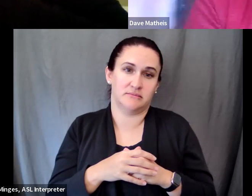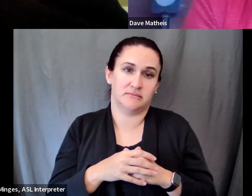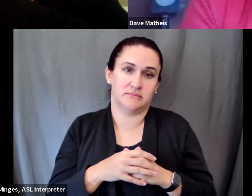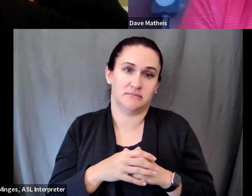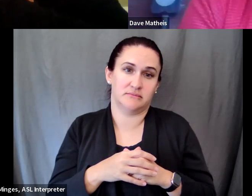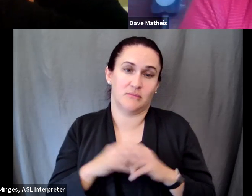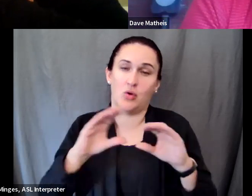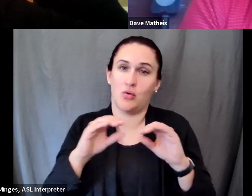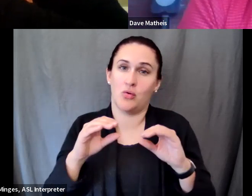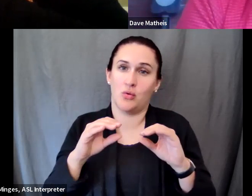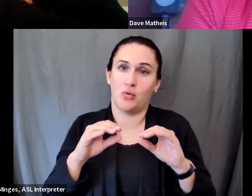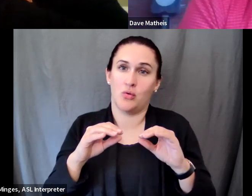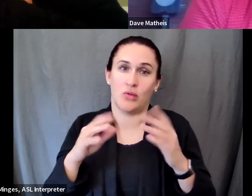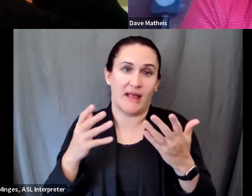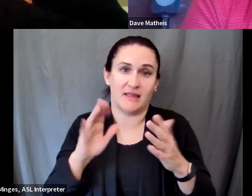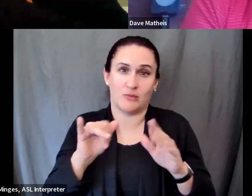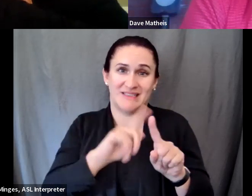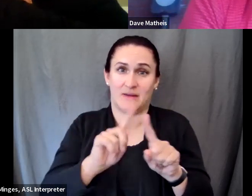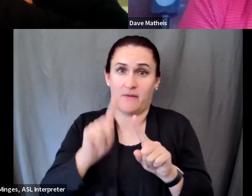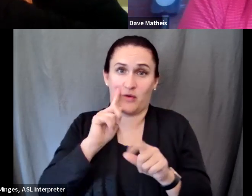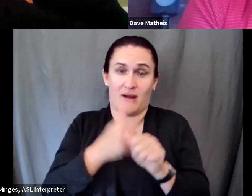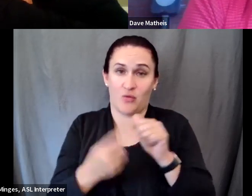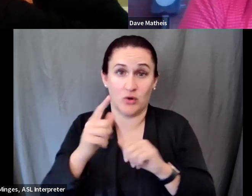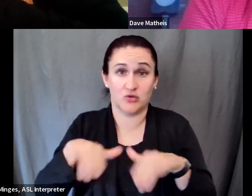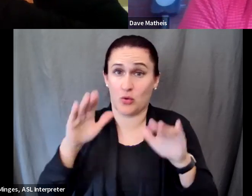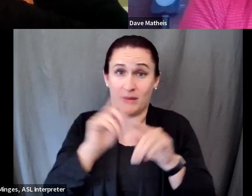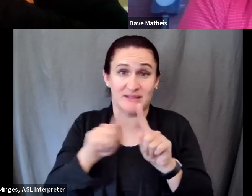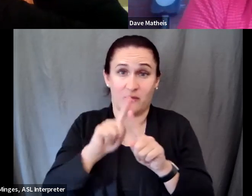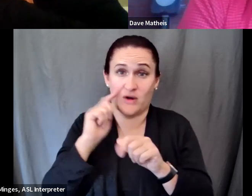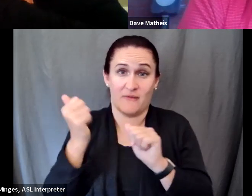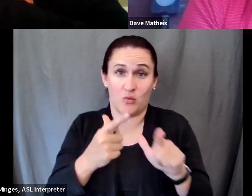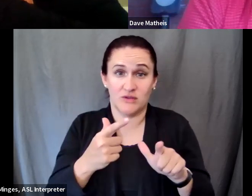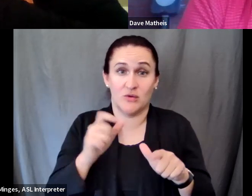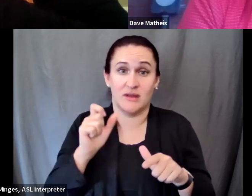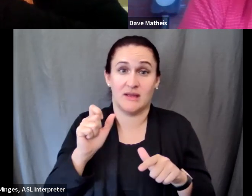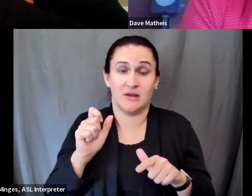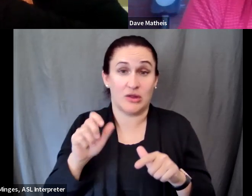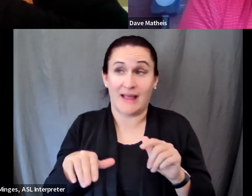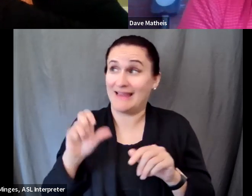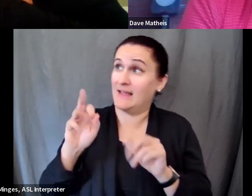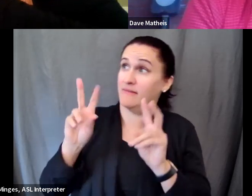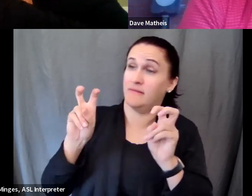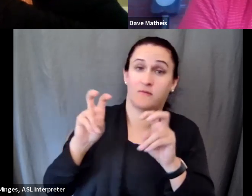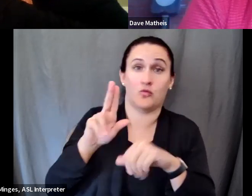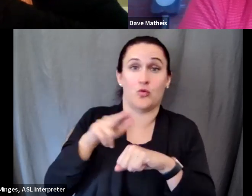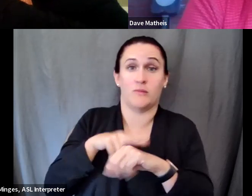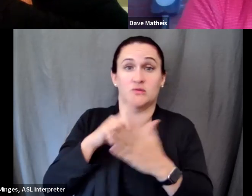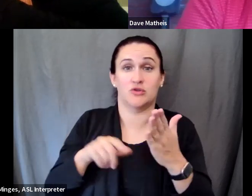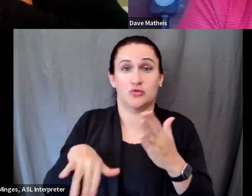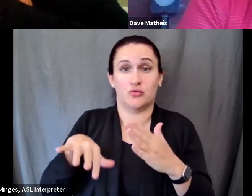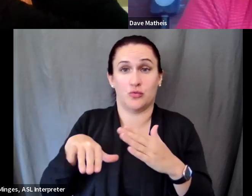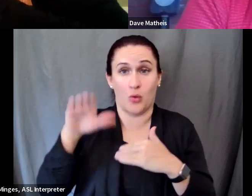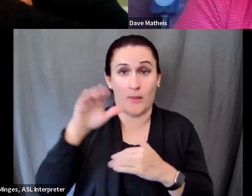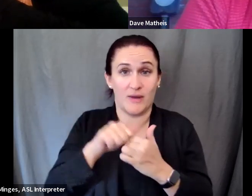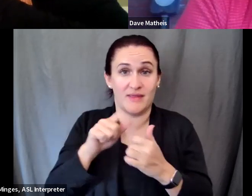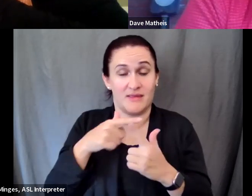normal is different for everybody. So when you grow up, and normal is what you grow up with, and the kids just learn to adapt